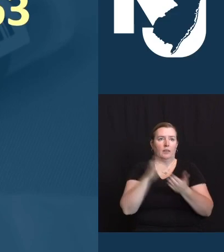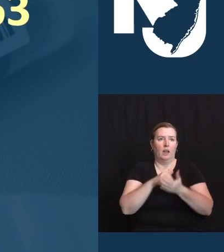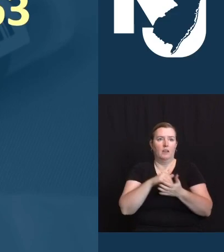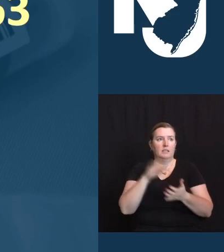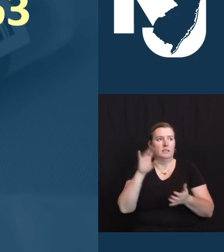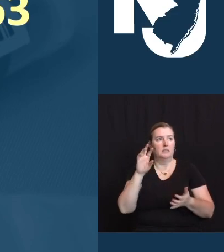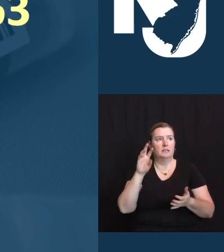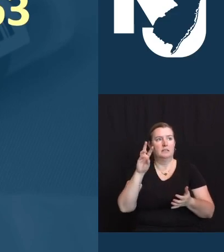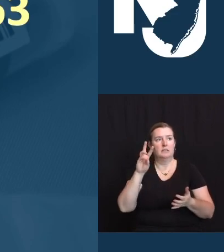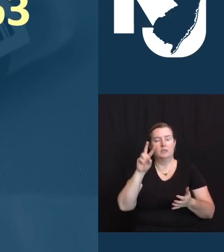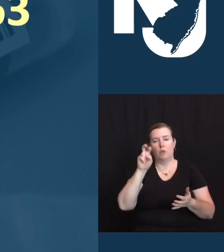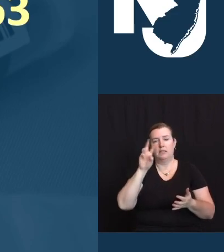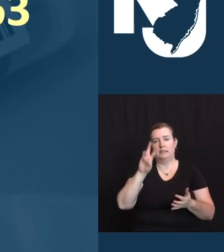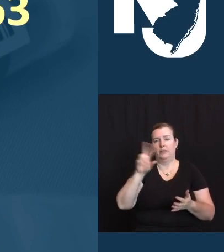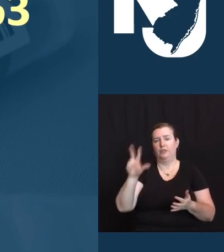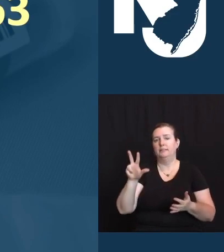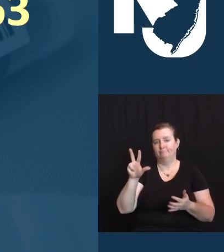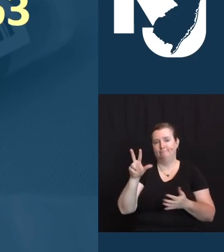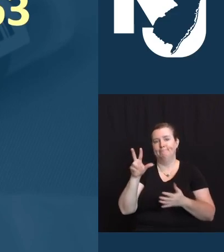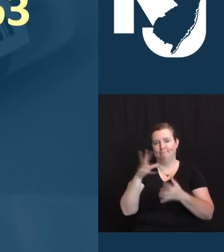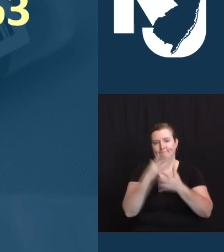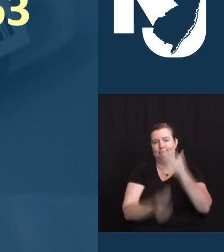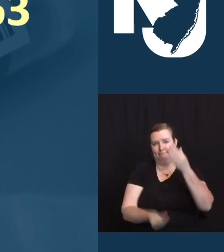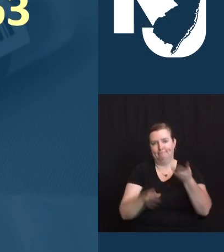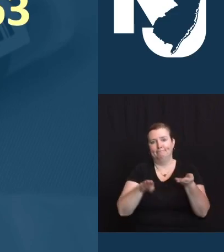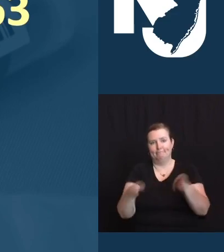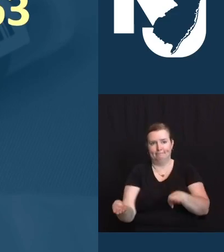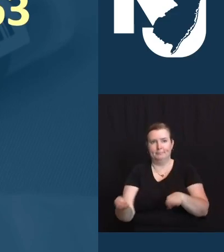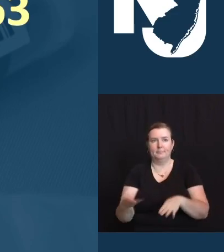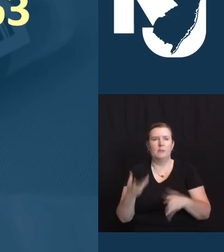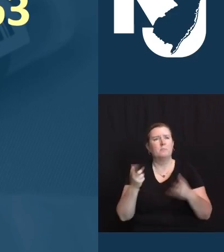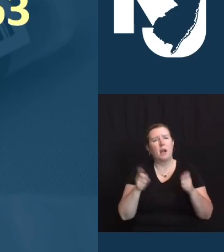14,263. The number of probable deaths has been revised to